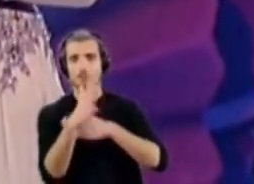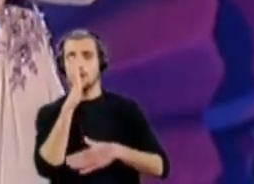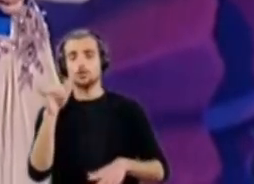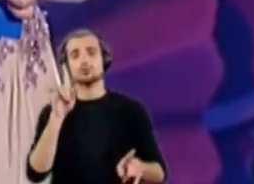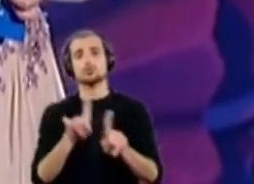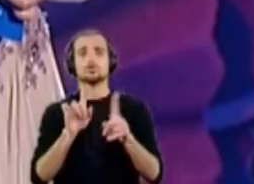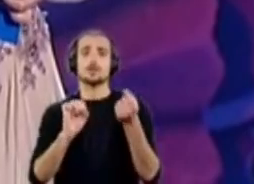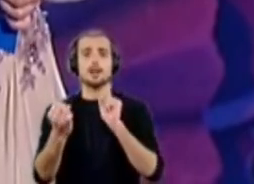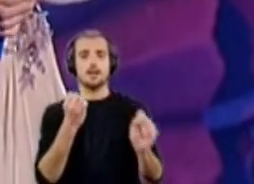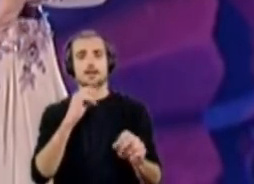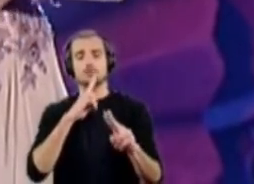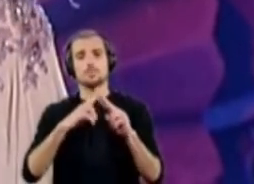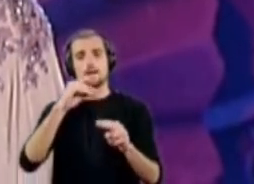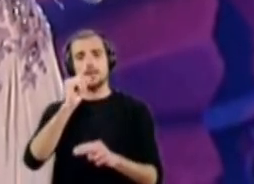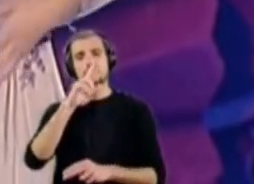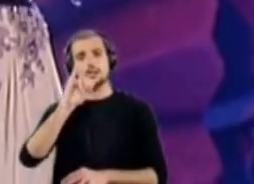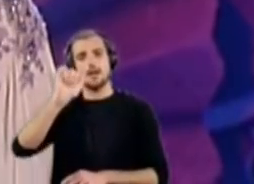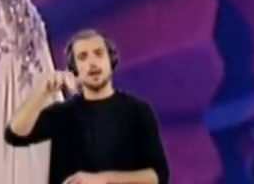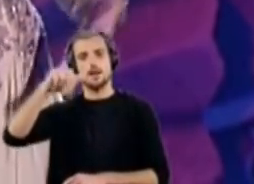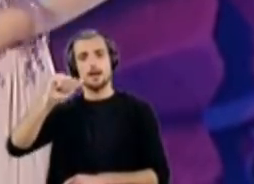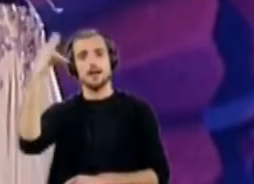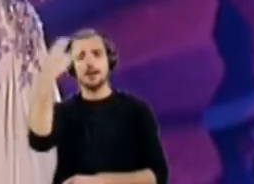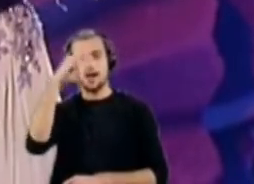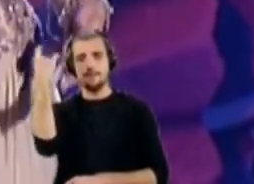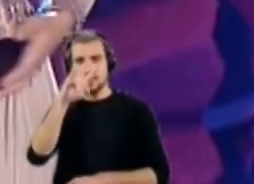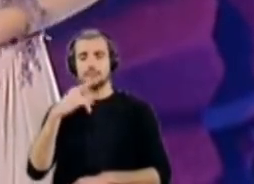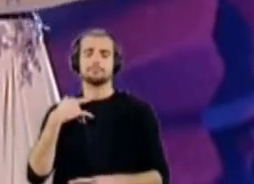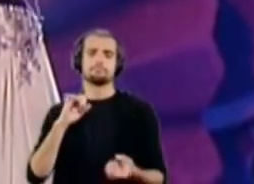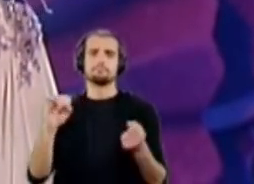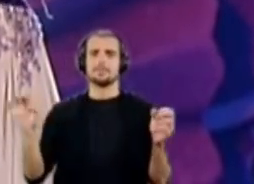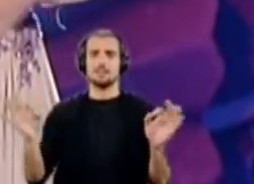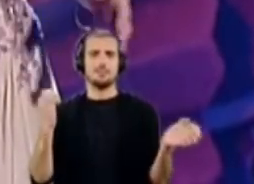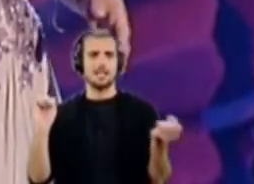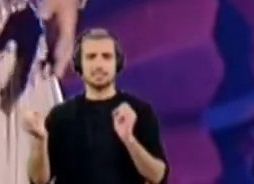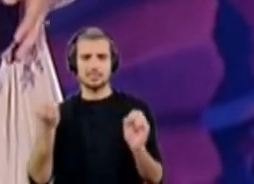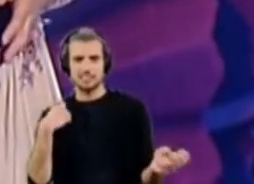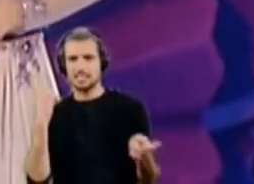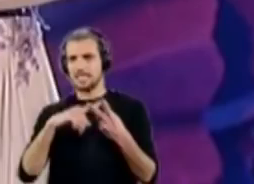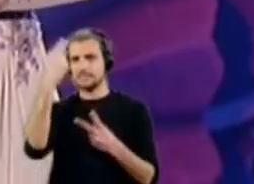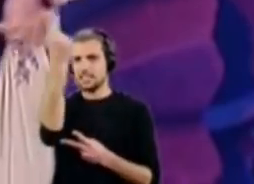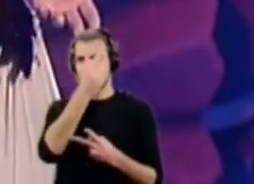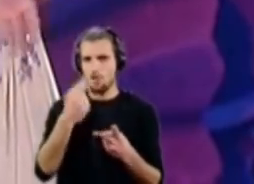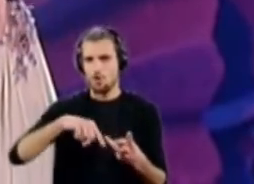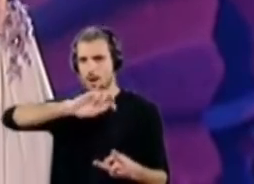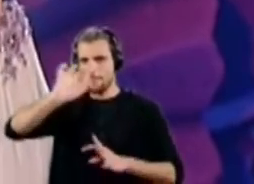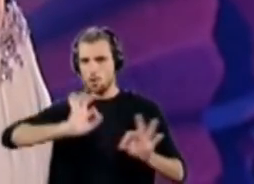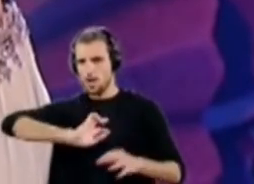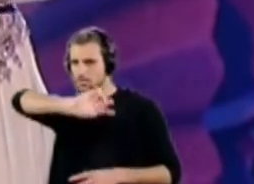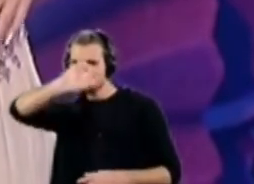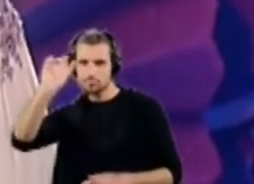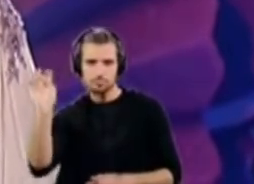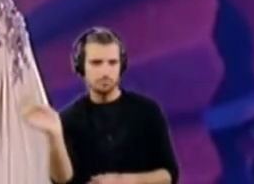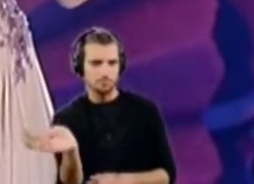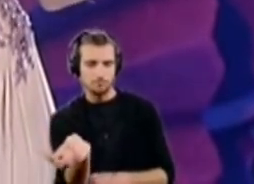show de Adriana Cabrera. Ella es presentadora, actriz, diseñadora. Ella hace lo que haga falta. Y llevamos toda la noche